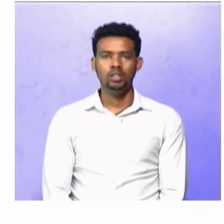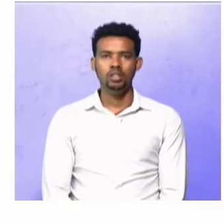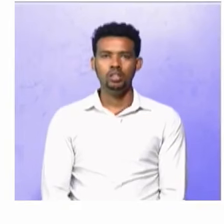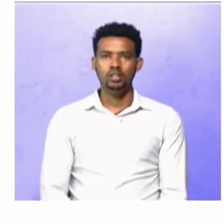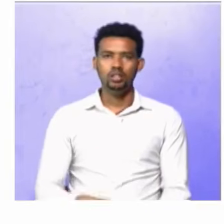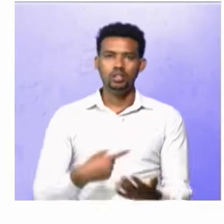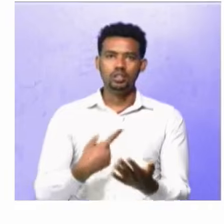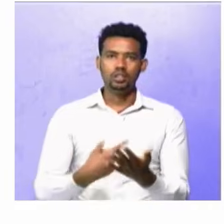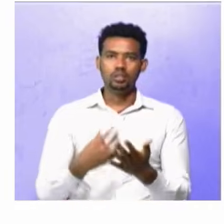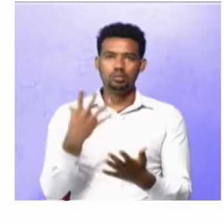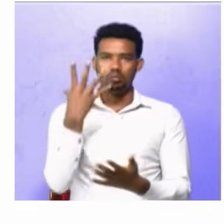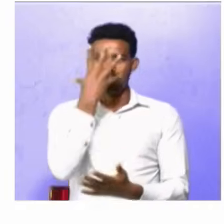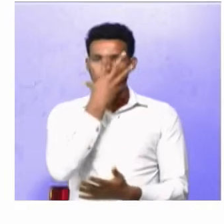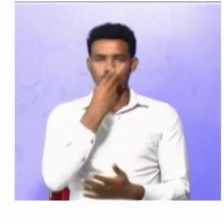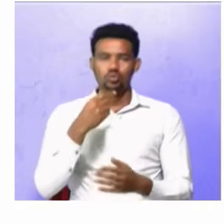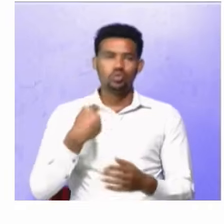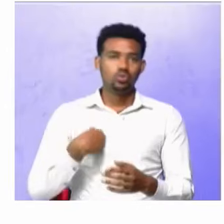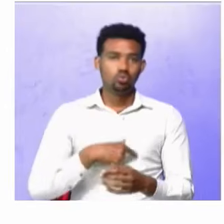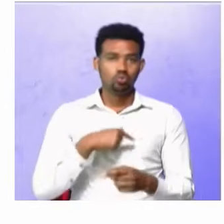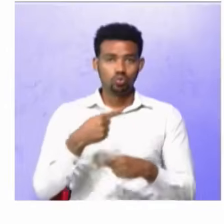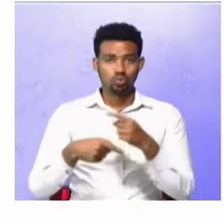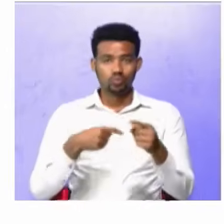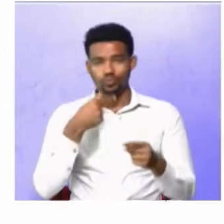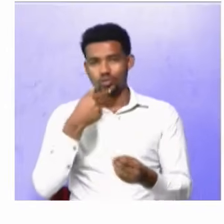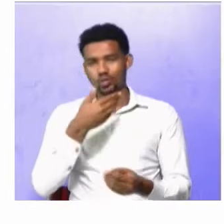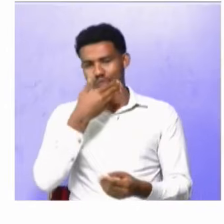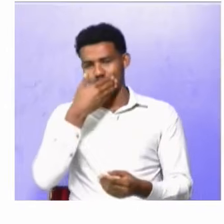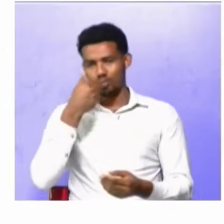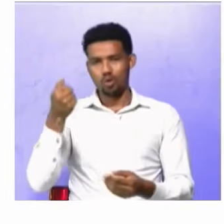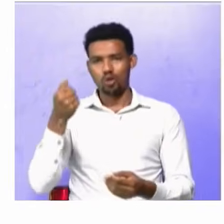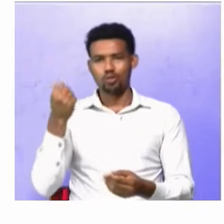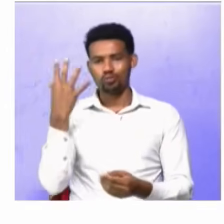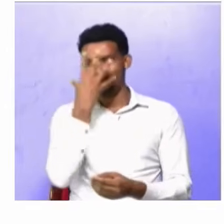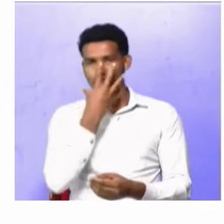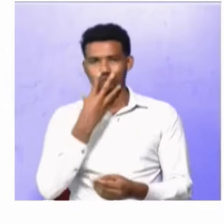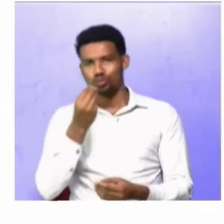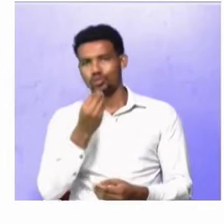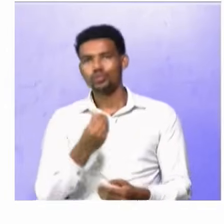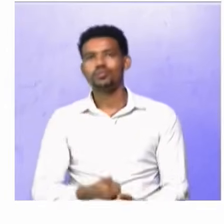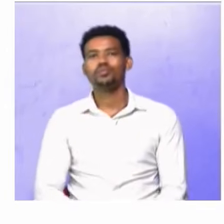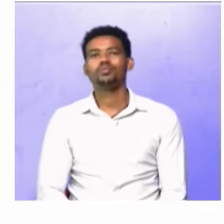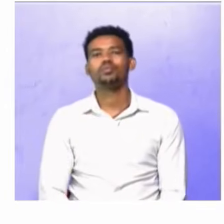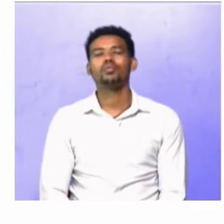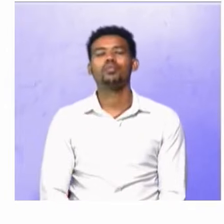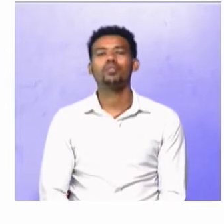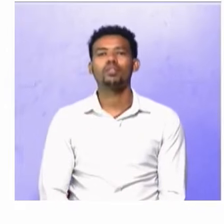Here is beautiful. We are going to say more beautiful.